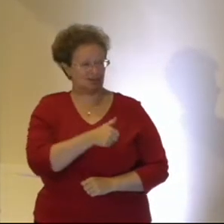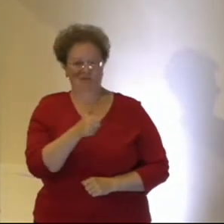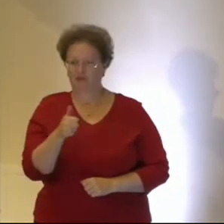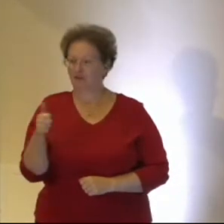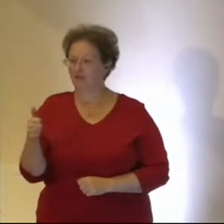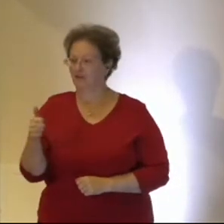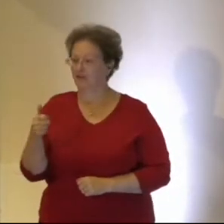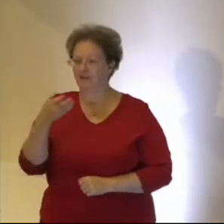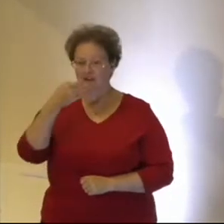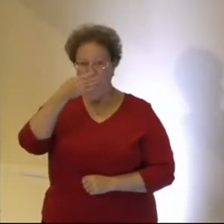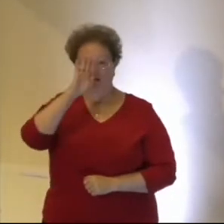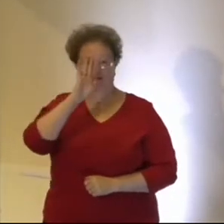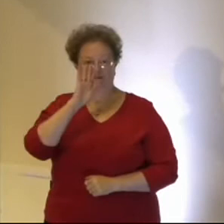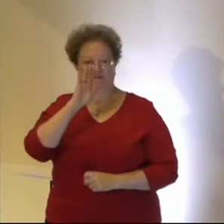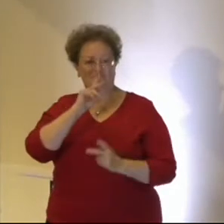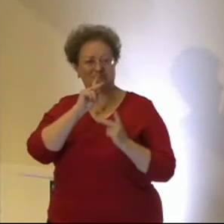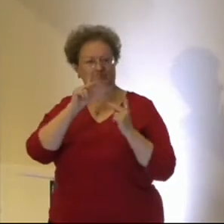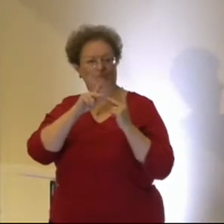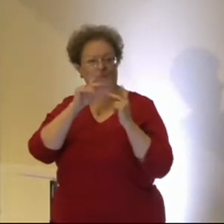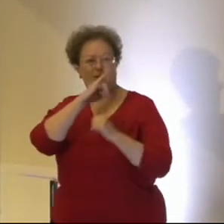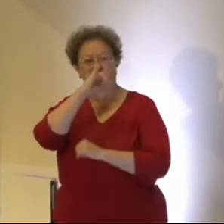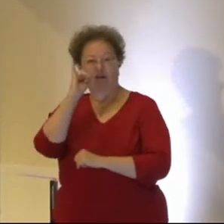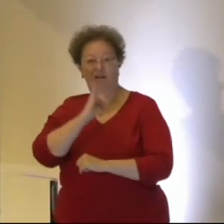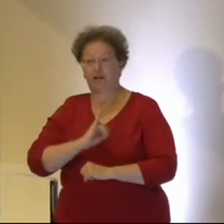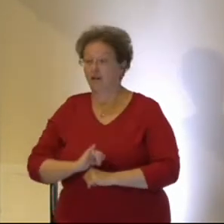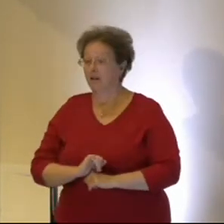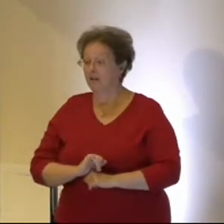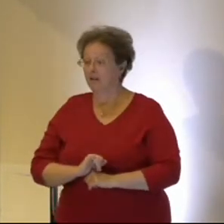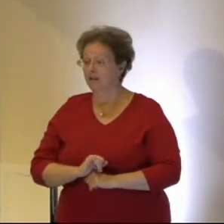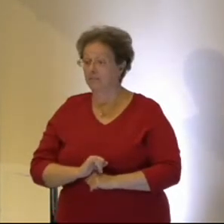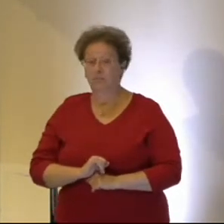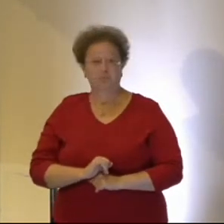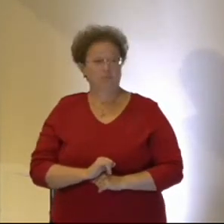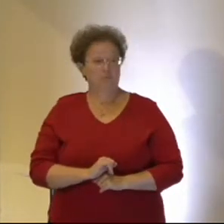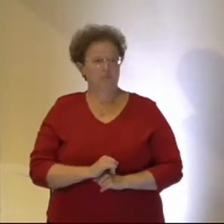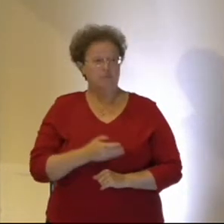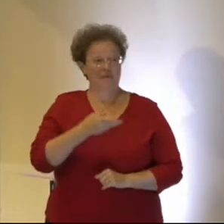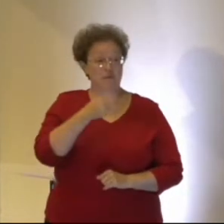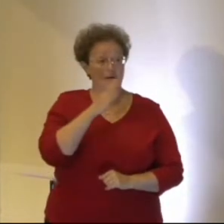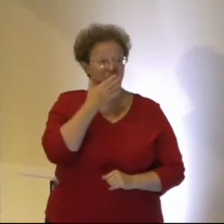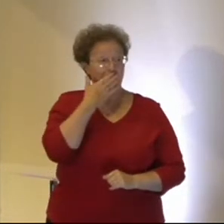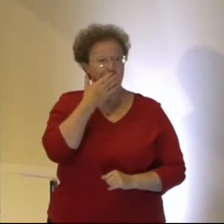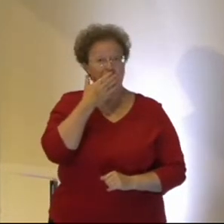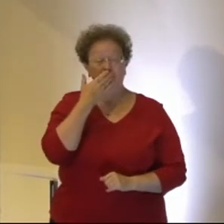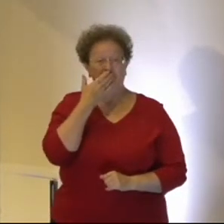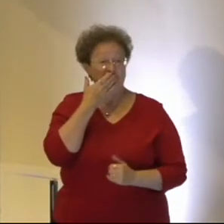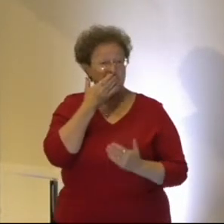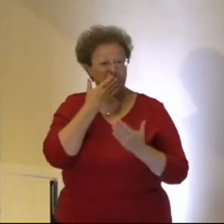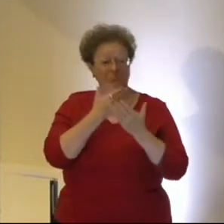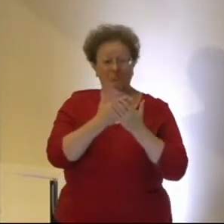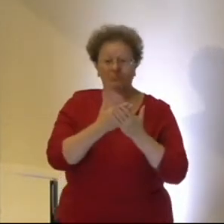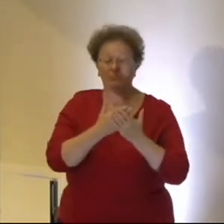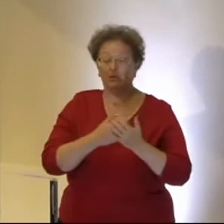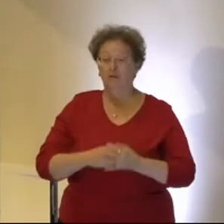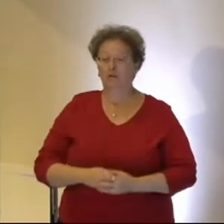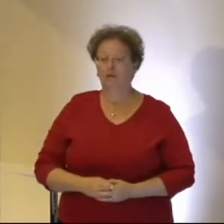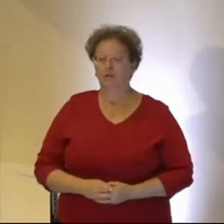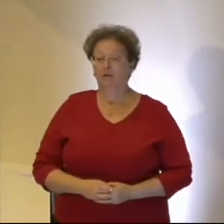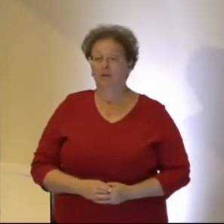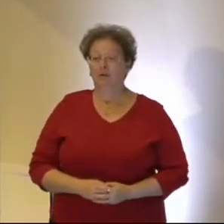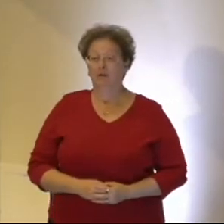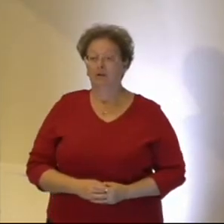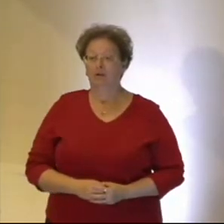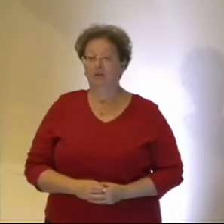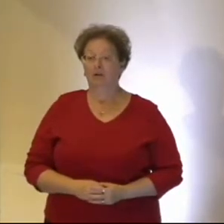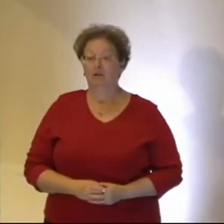God's handiwork, God's work of art, God's masterpiece? Or do you see yourself as a piece of